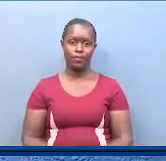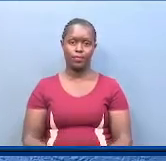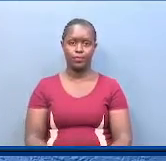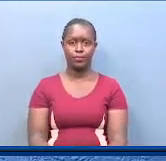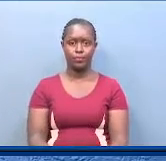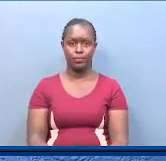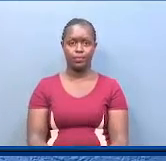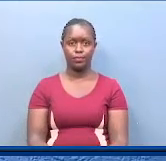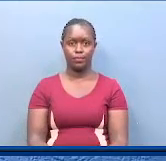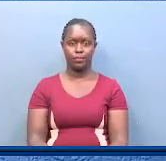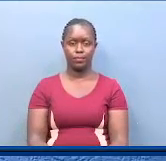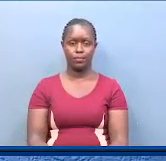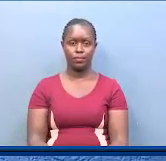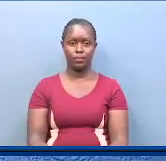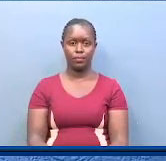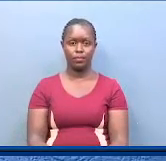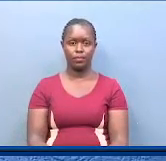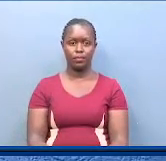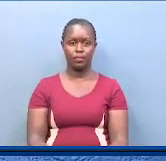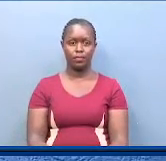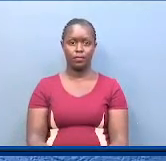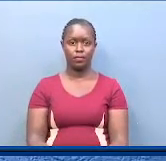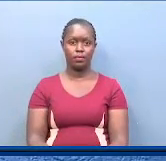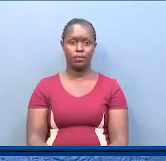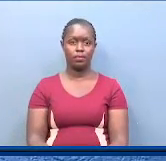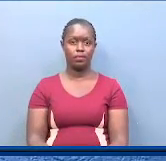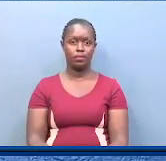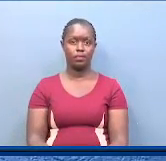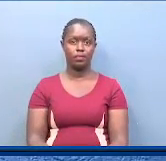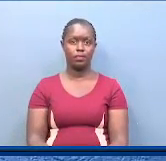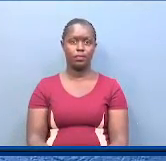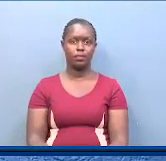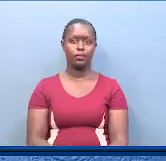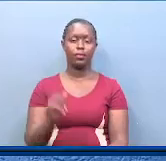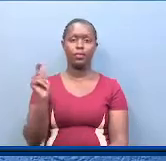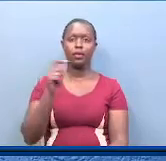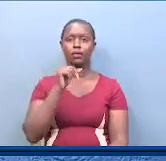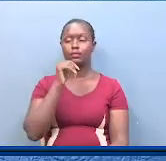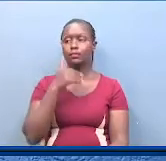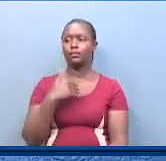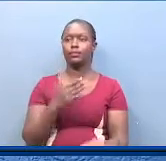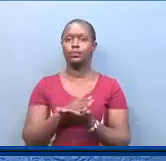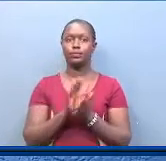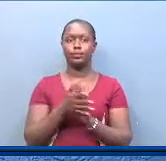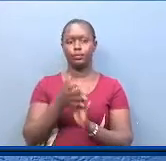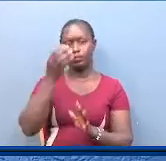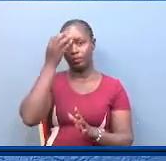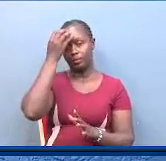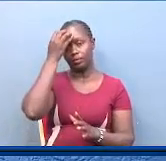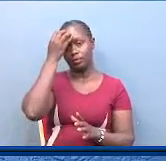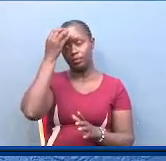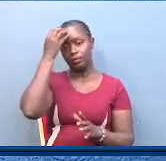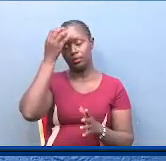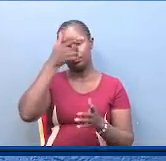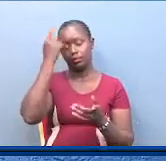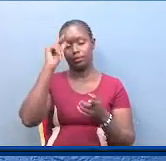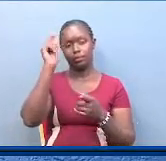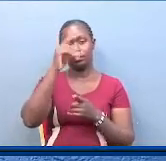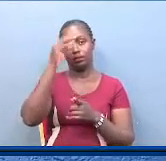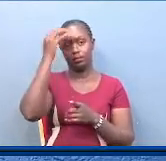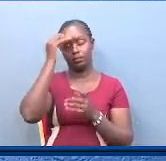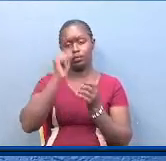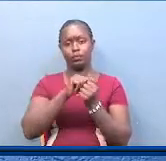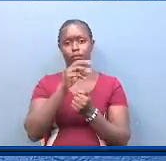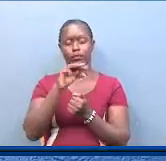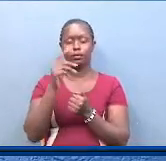most angry person in Kenya, as though Kenyans don't have a right to be angry. He is angry that Kenyans are angry with him, which he